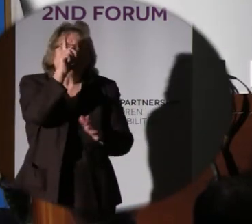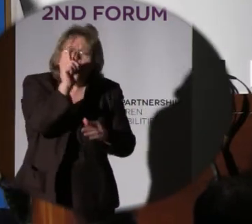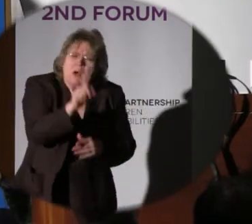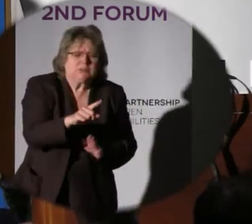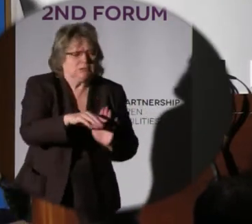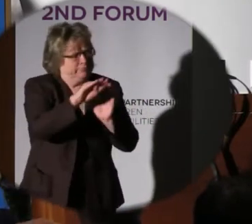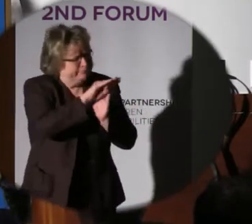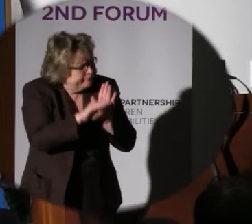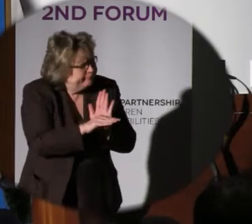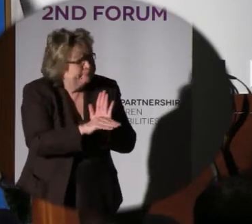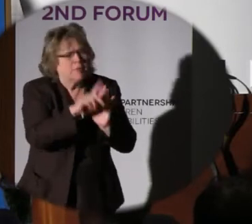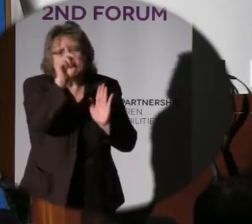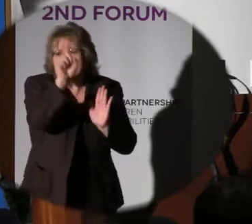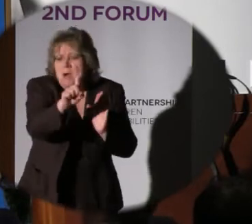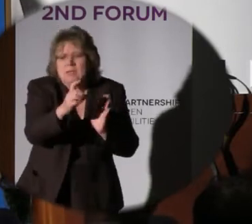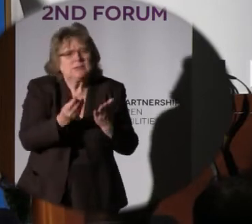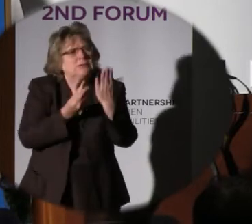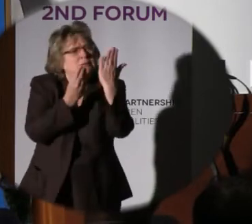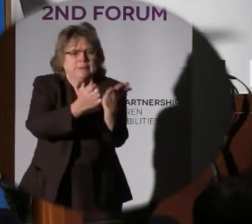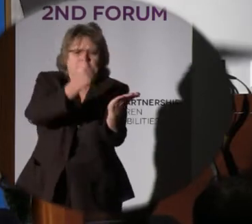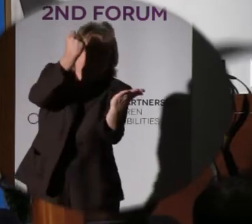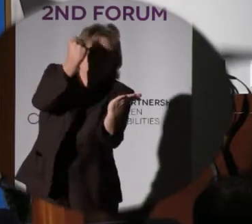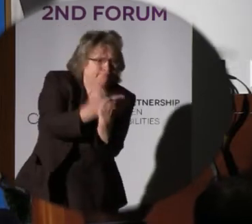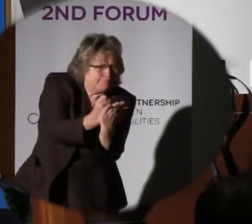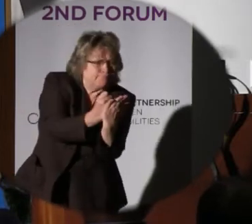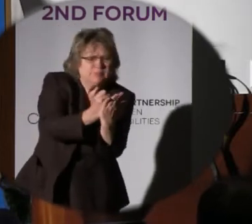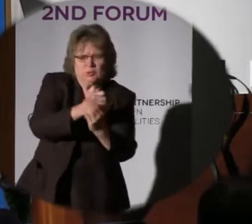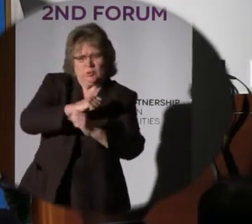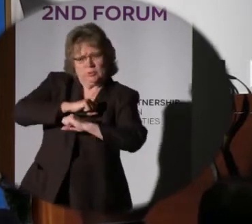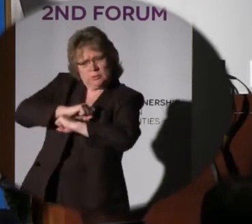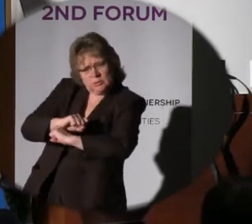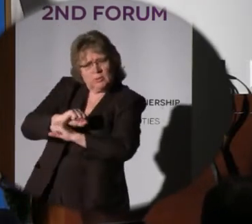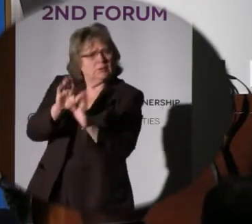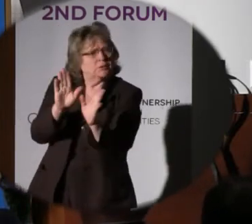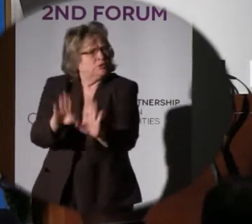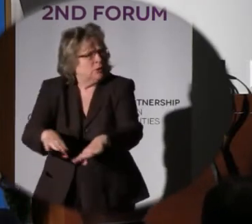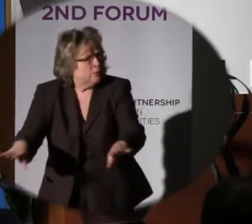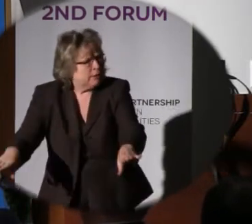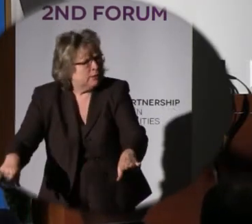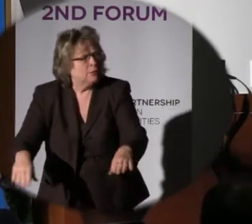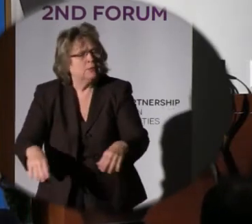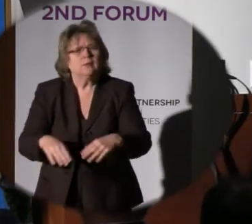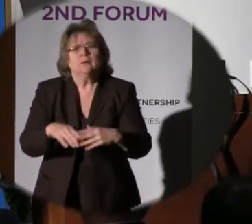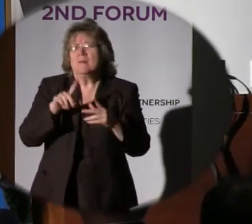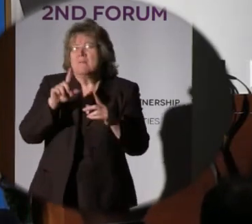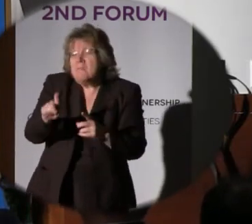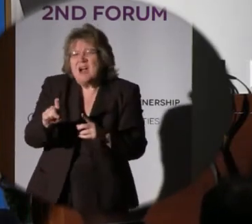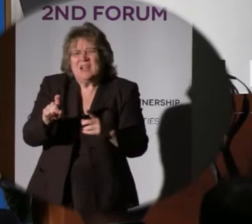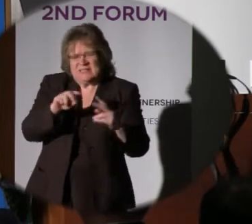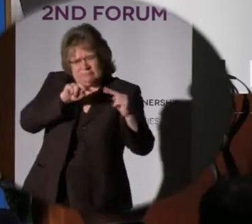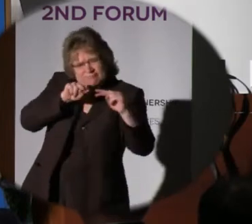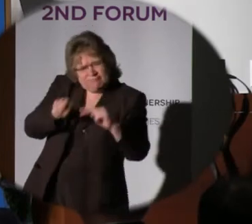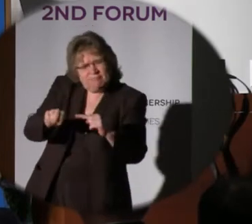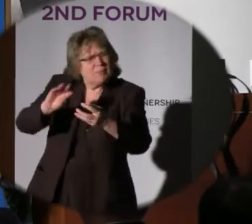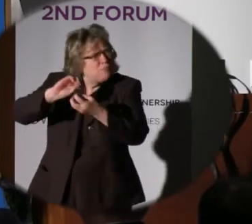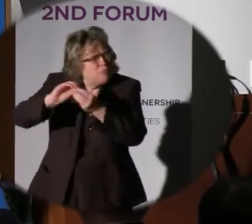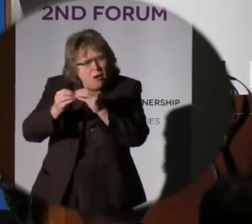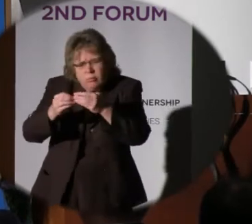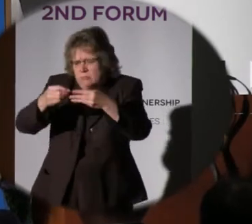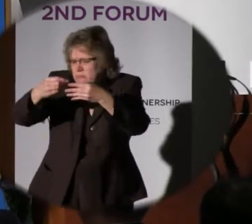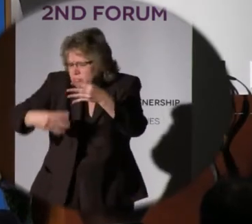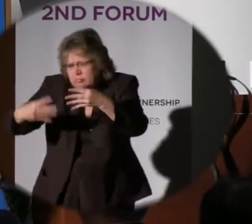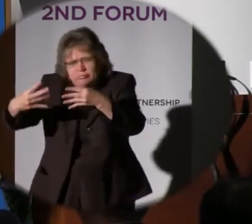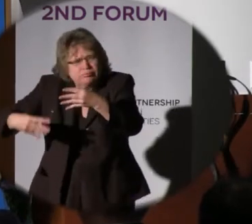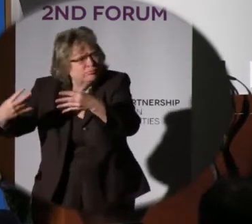of Nations, an office be set up to bring together, coordinate, analyze, and disseminate information on